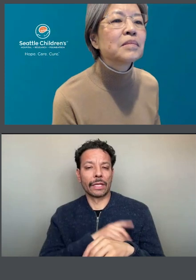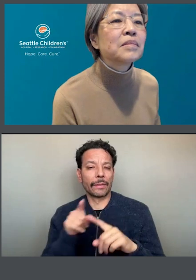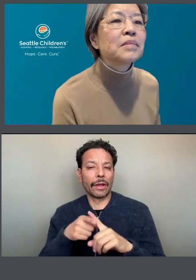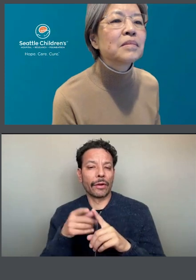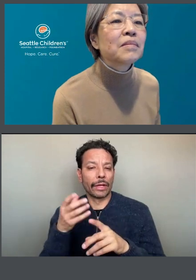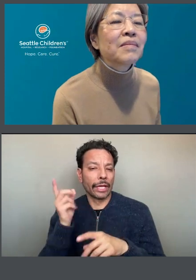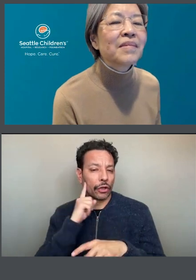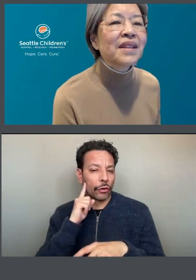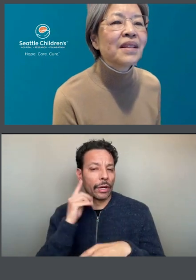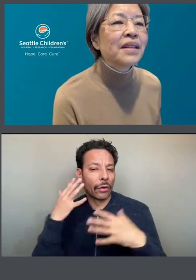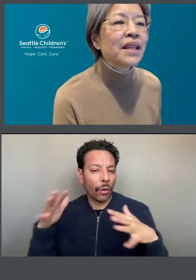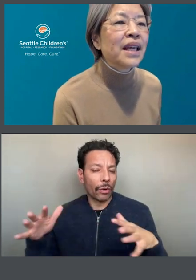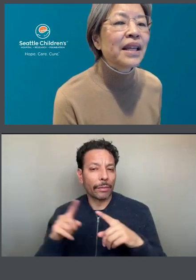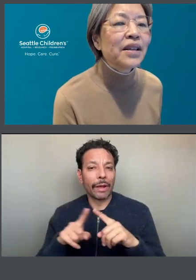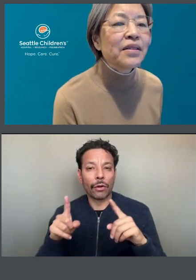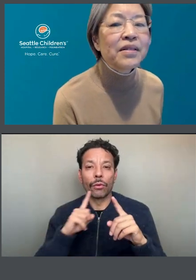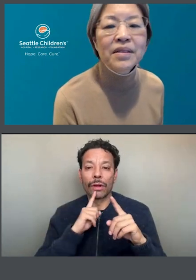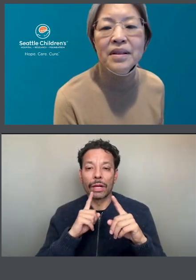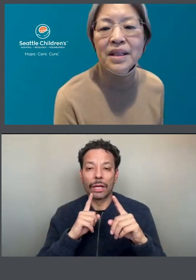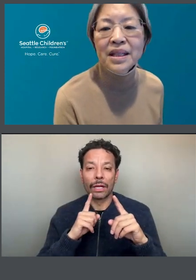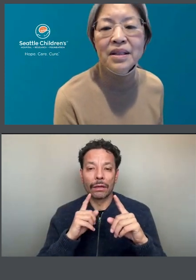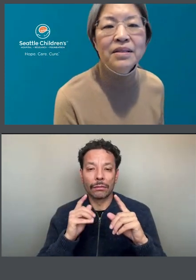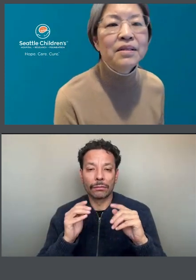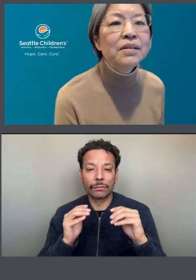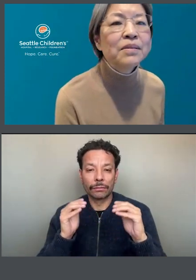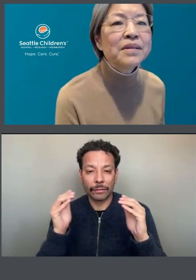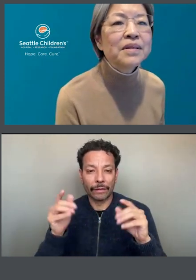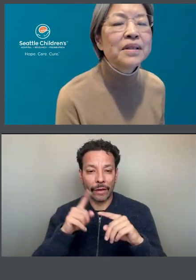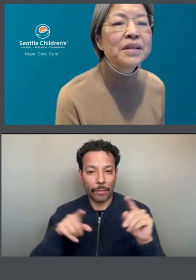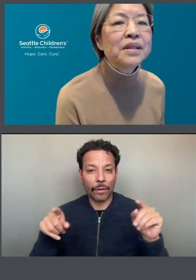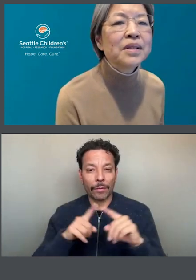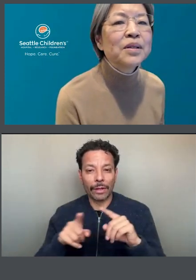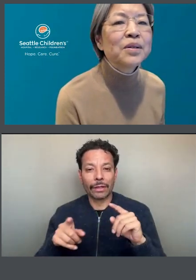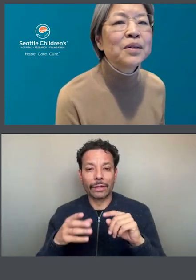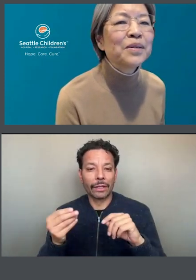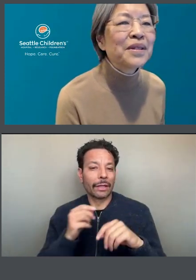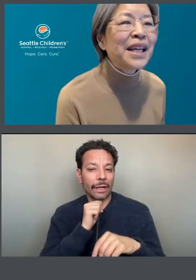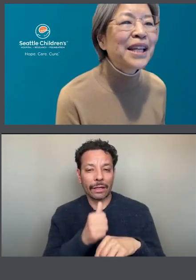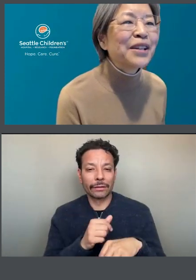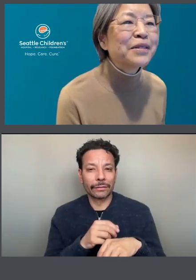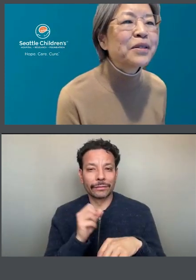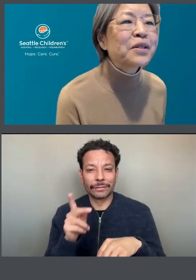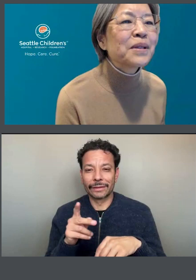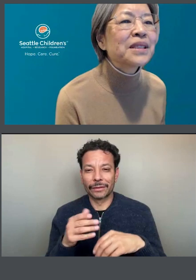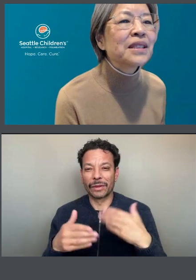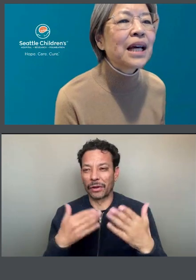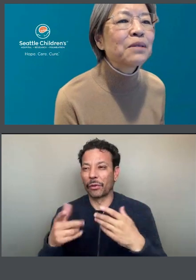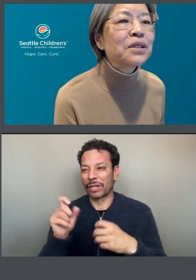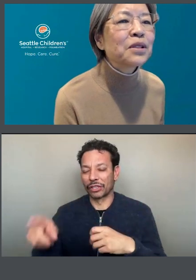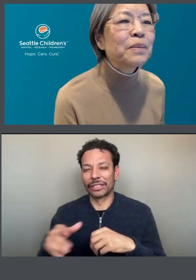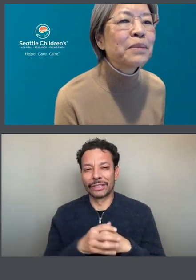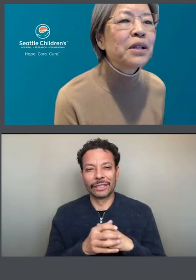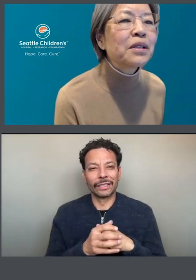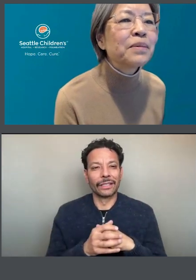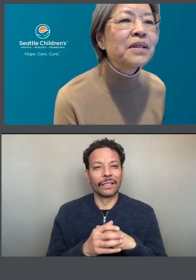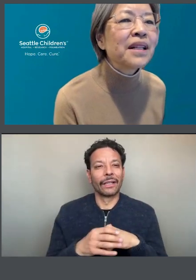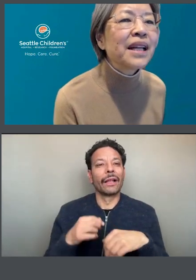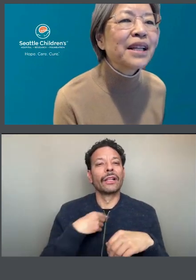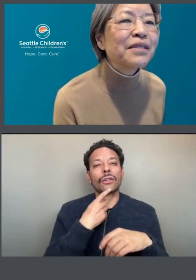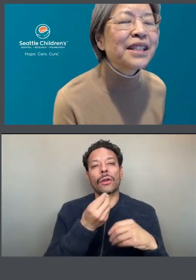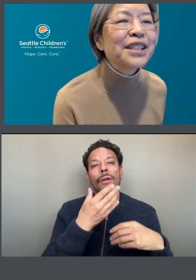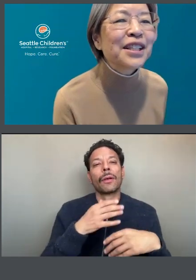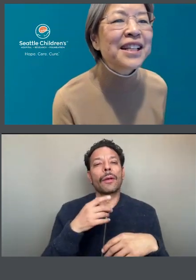noise. But it's highly variable and certainly not the case. Okay. Yeah, we'll go to the questions. I was told by